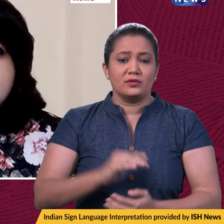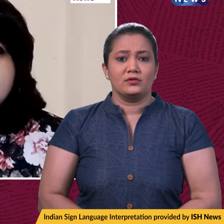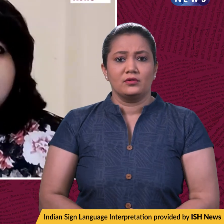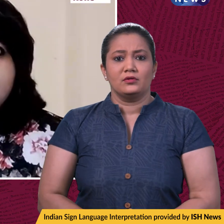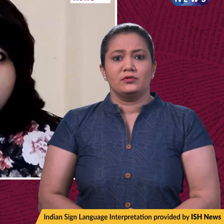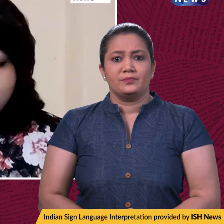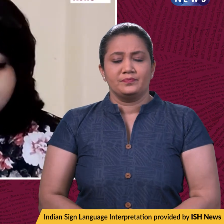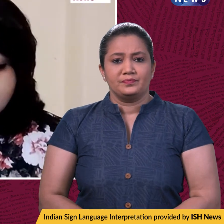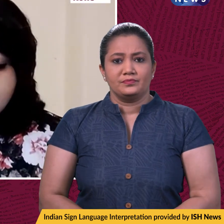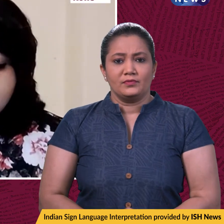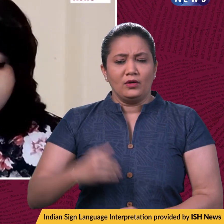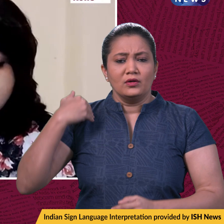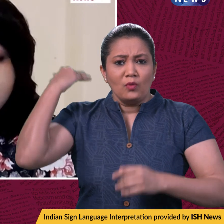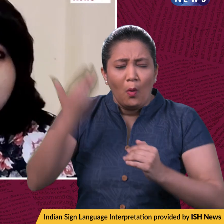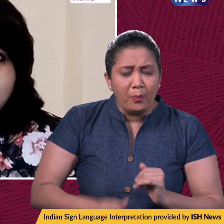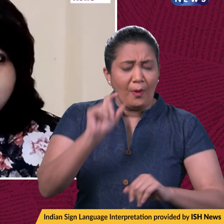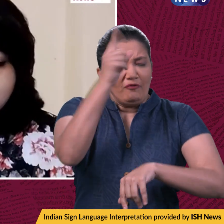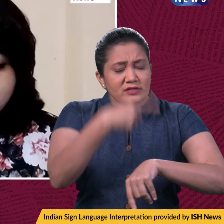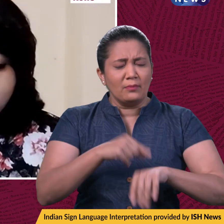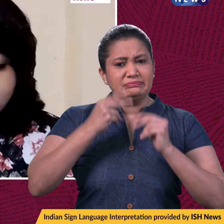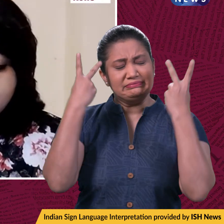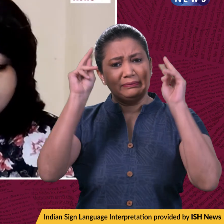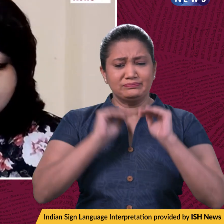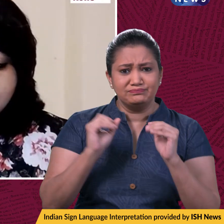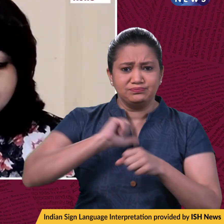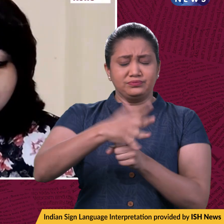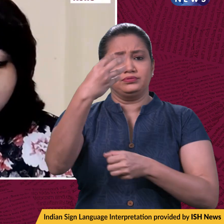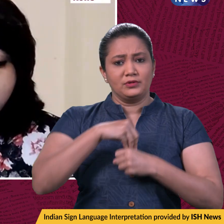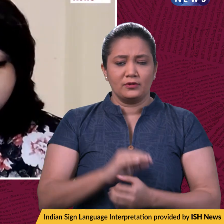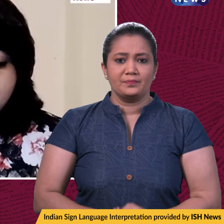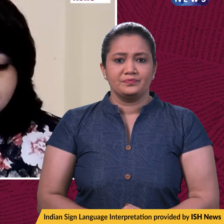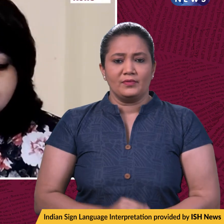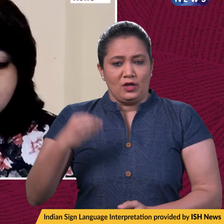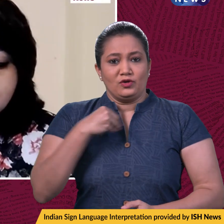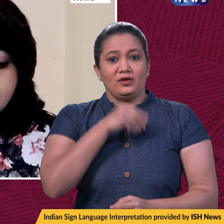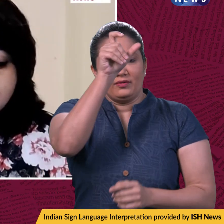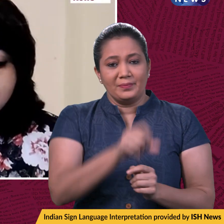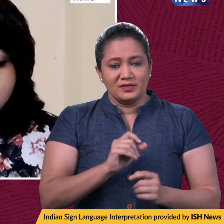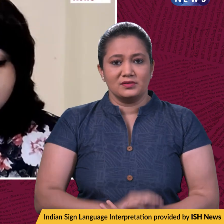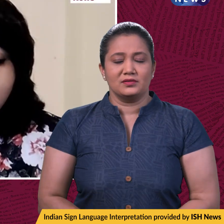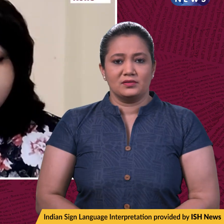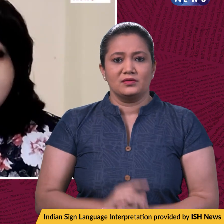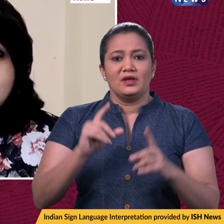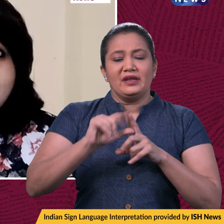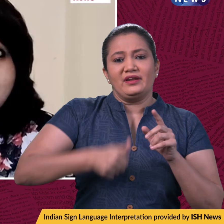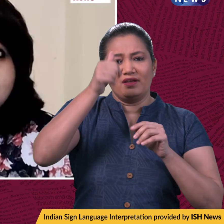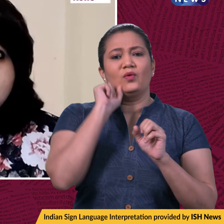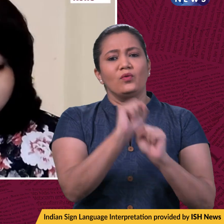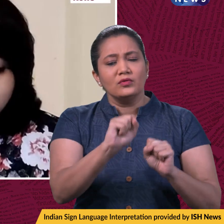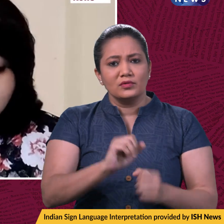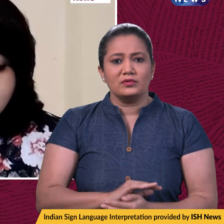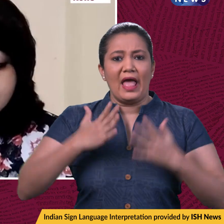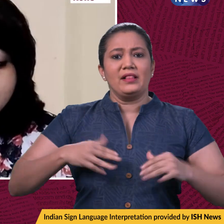daily cases reported. According to AFP's report, Dr. Nicholas Crisp, Director General at the